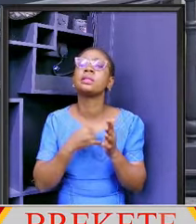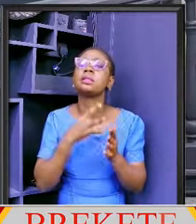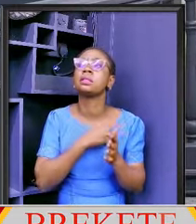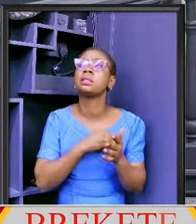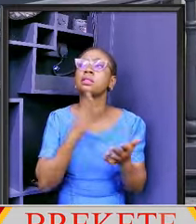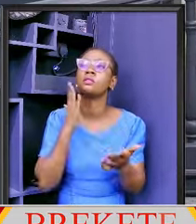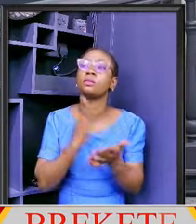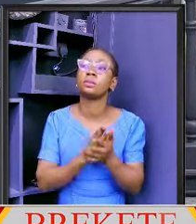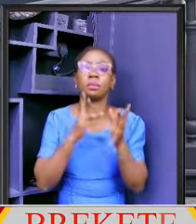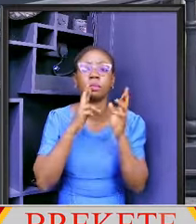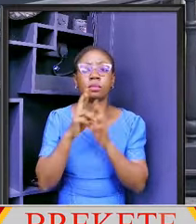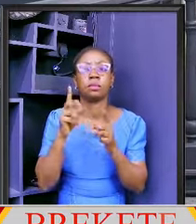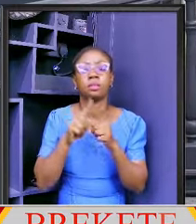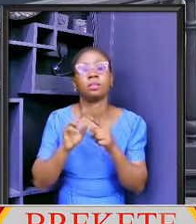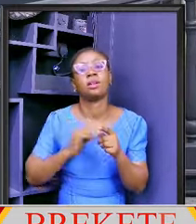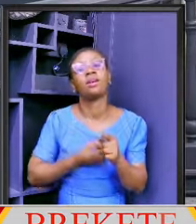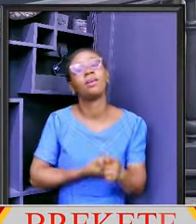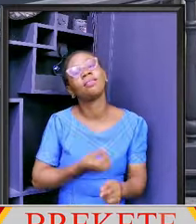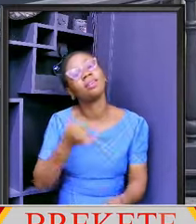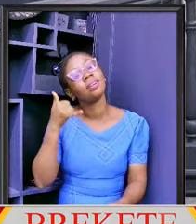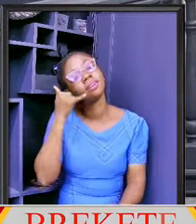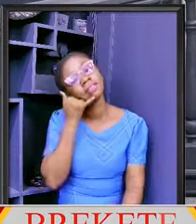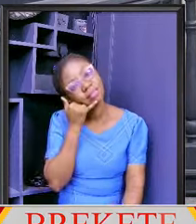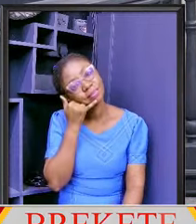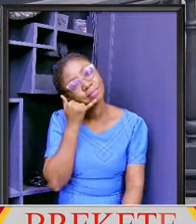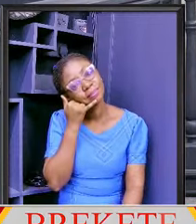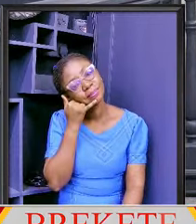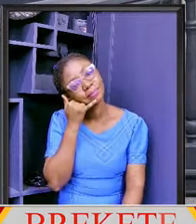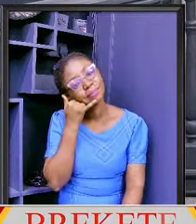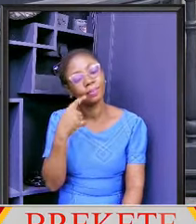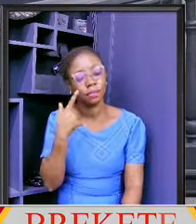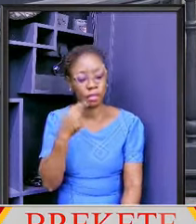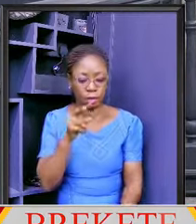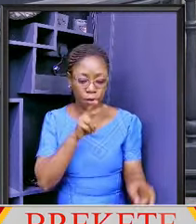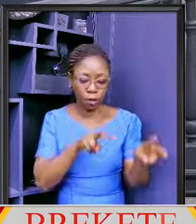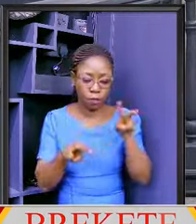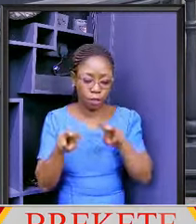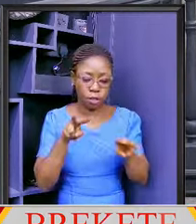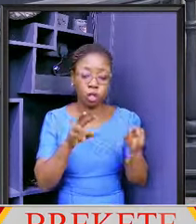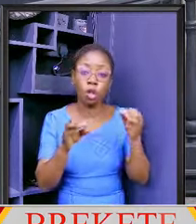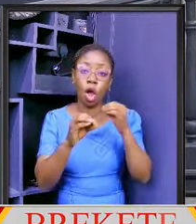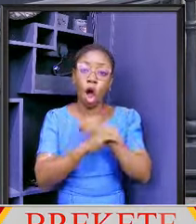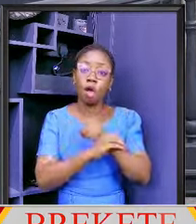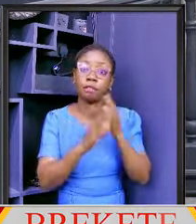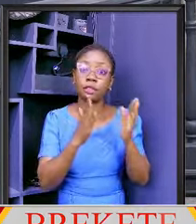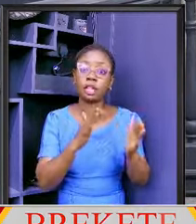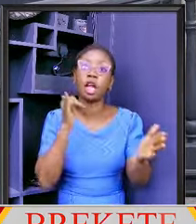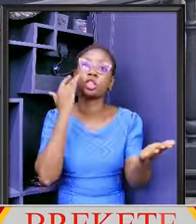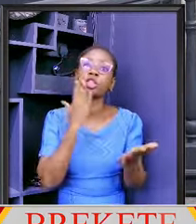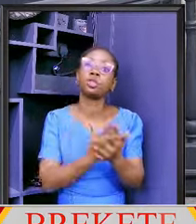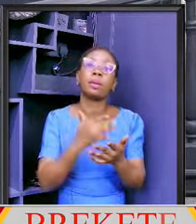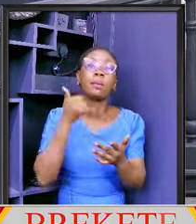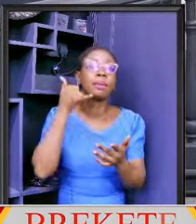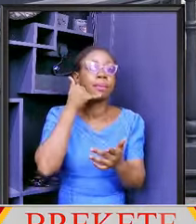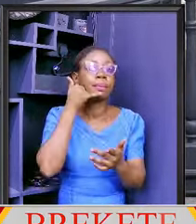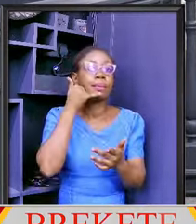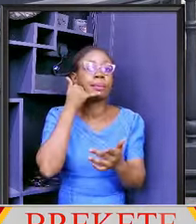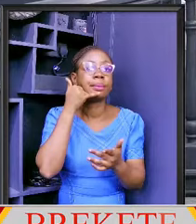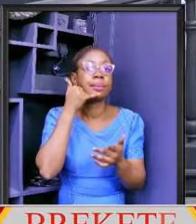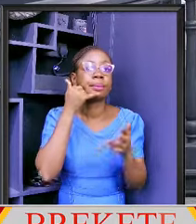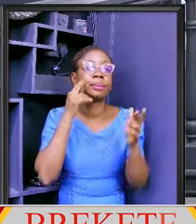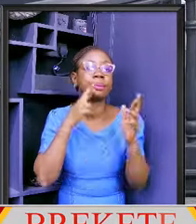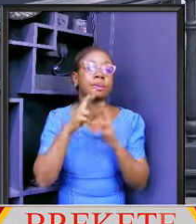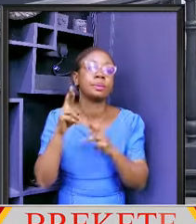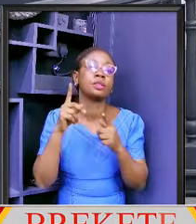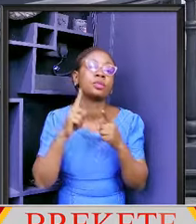stopped picking our calls. The investigation officer? Yes, the investigation officer. From the IG monitoring office? He has stopped picking our calls completely. The